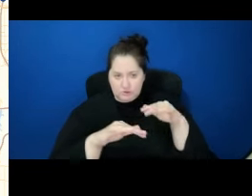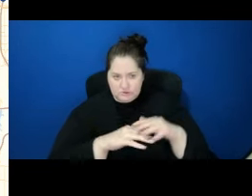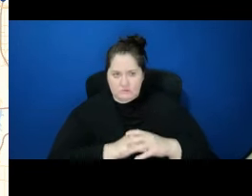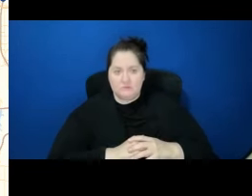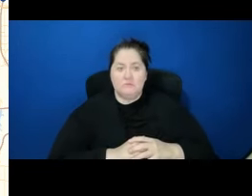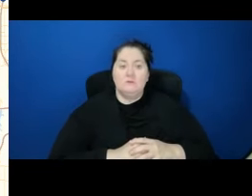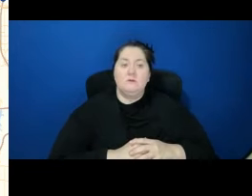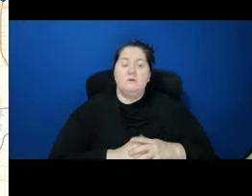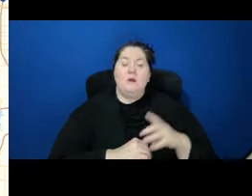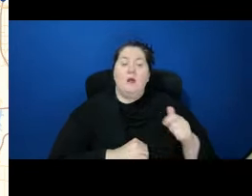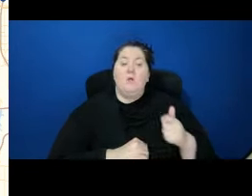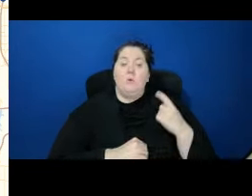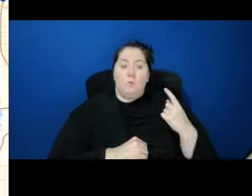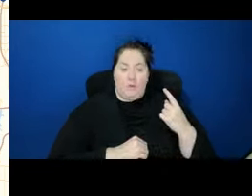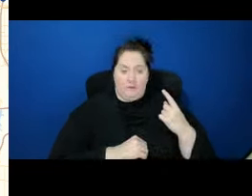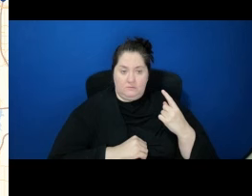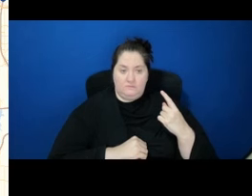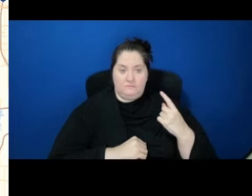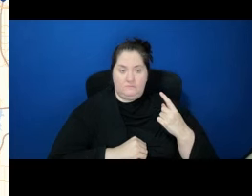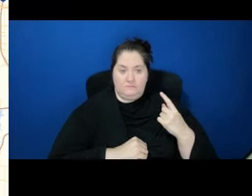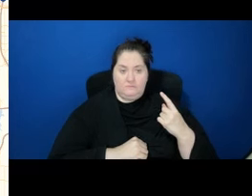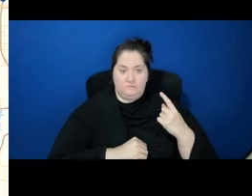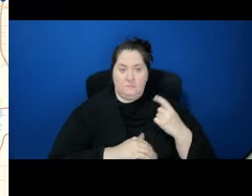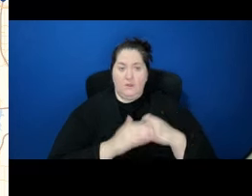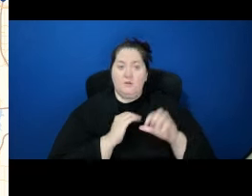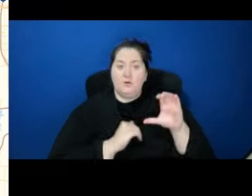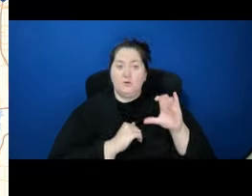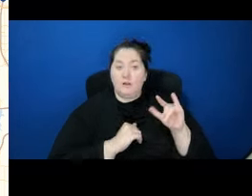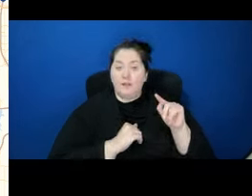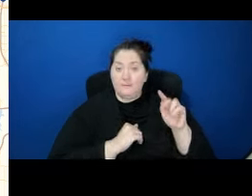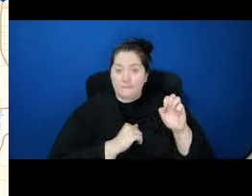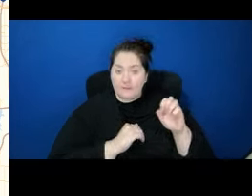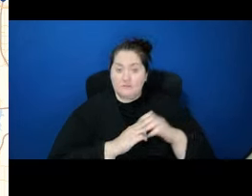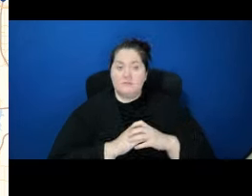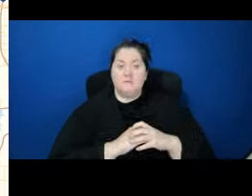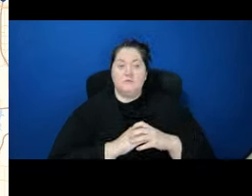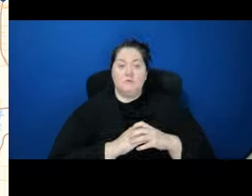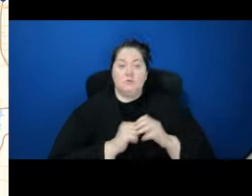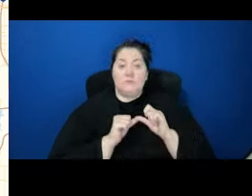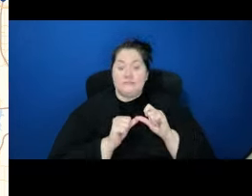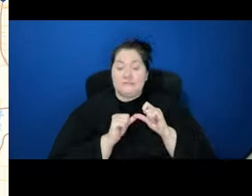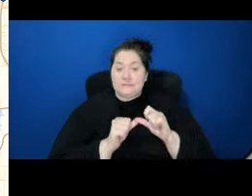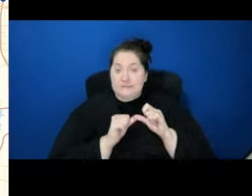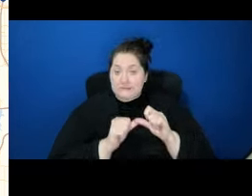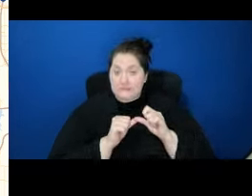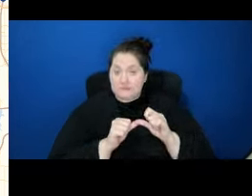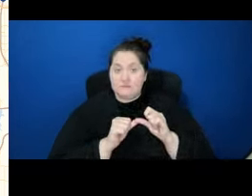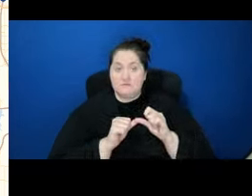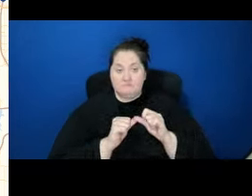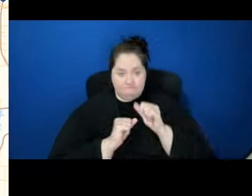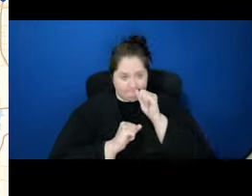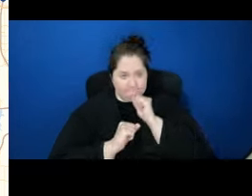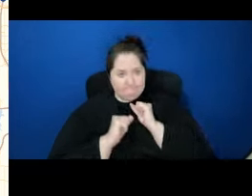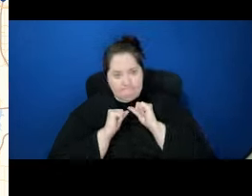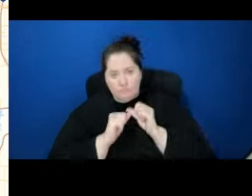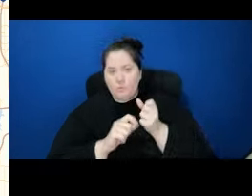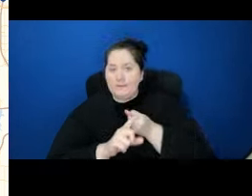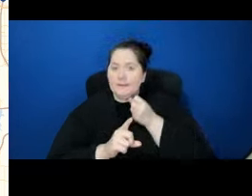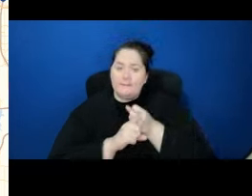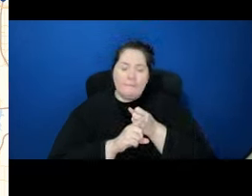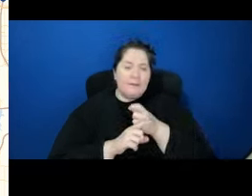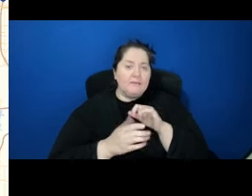The other major sub-element under climate is a resilience in the face of the impacts